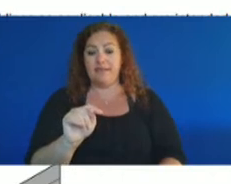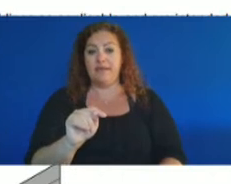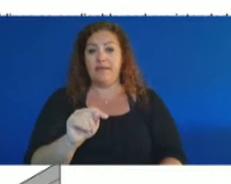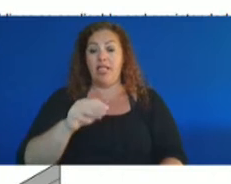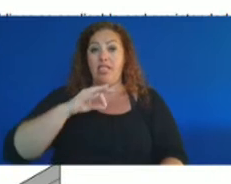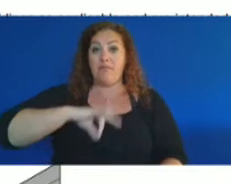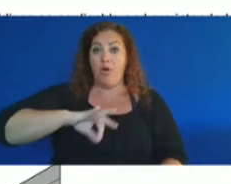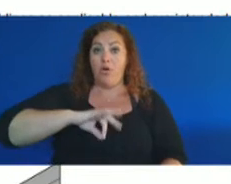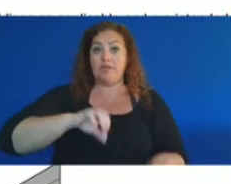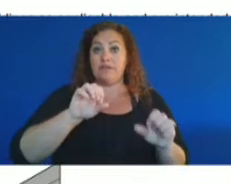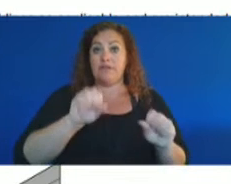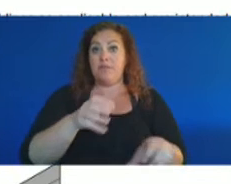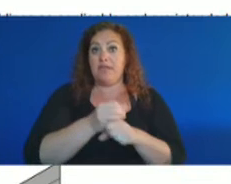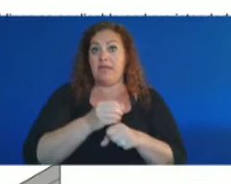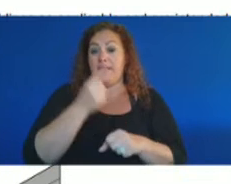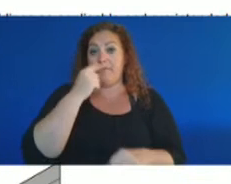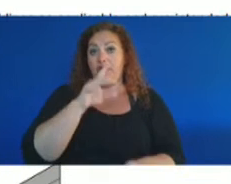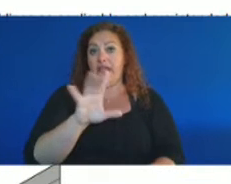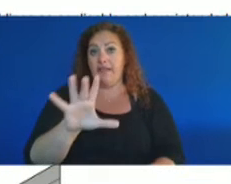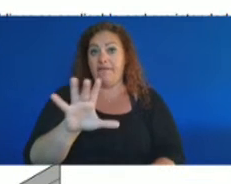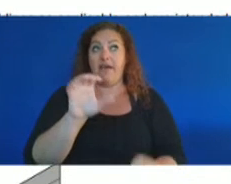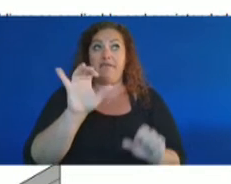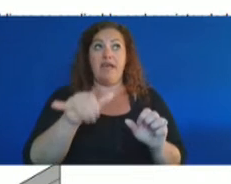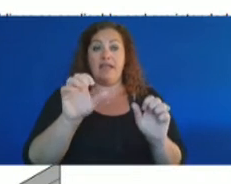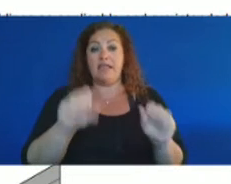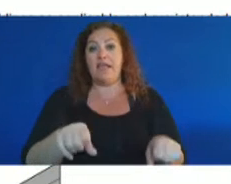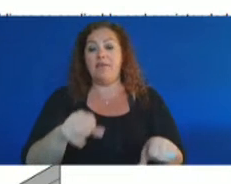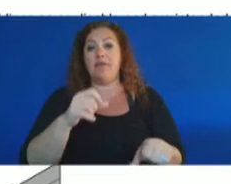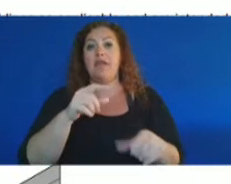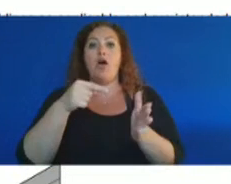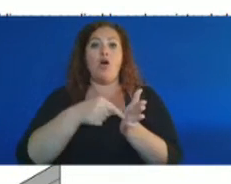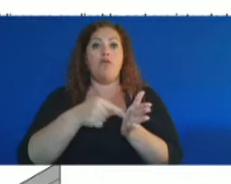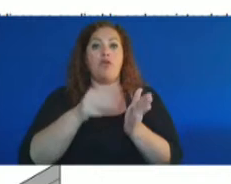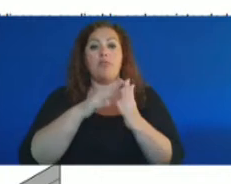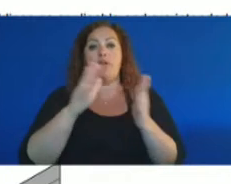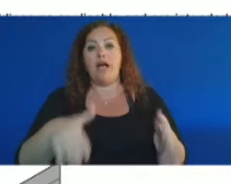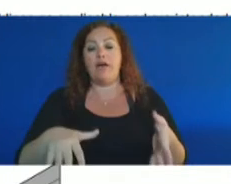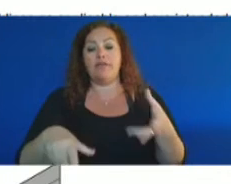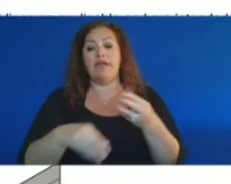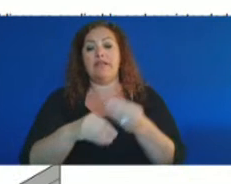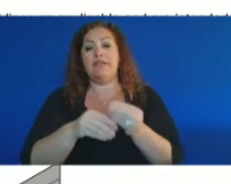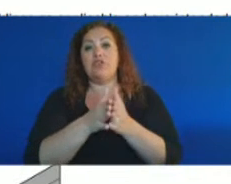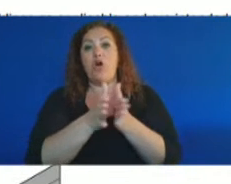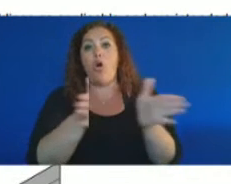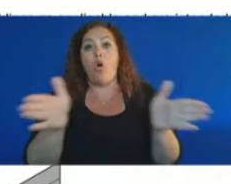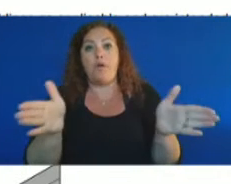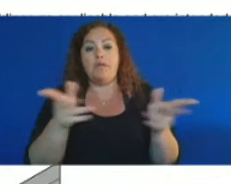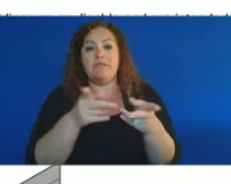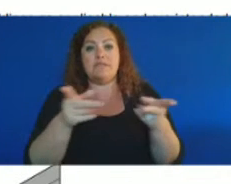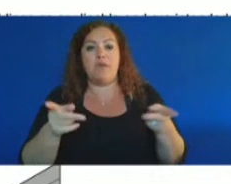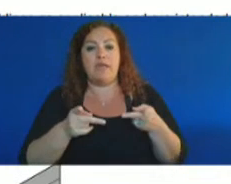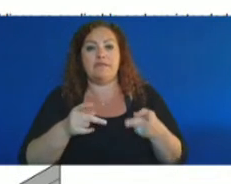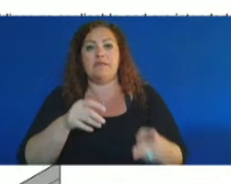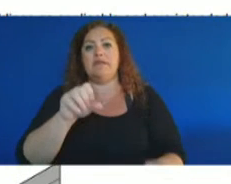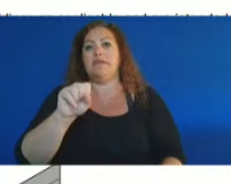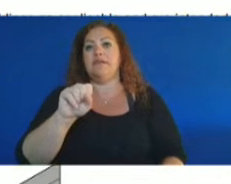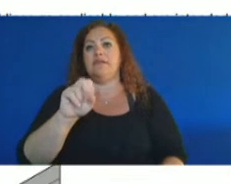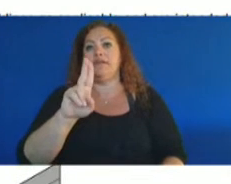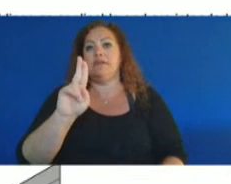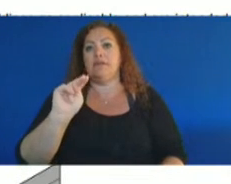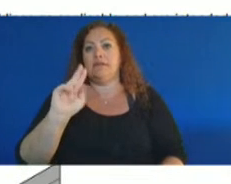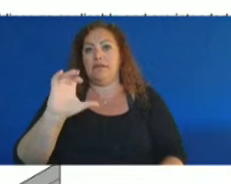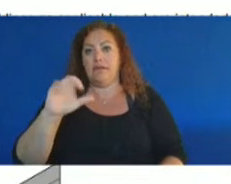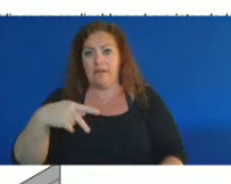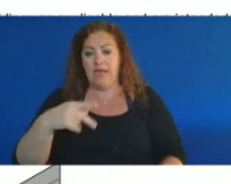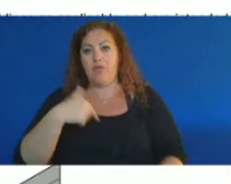80 ft those can be things like um affordable housing additional open space uh suncat we we're kind of reworking things now as